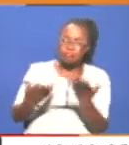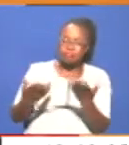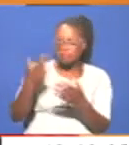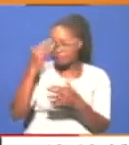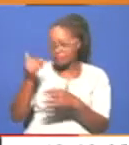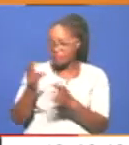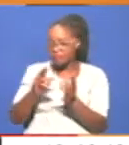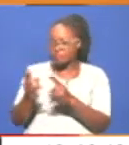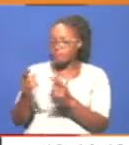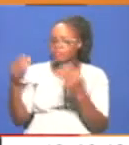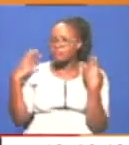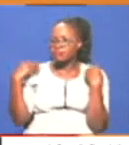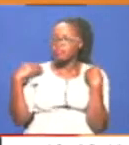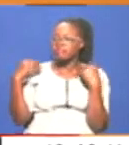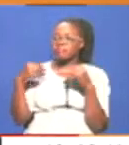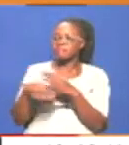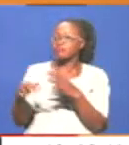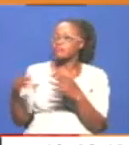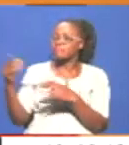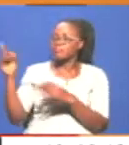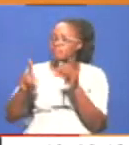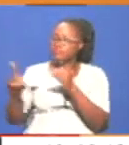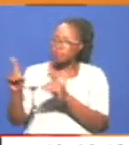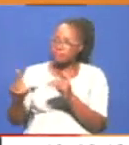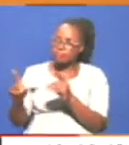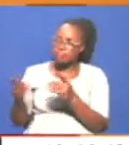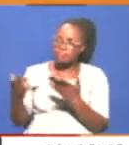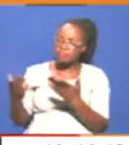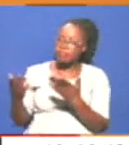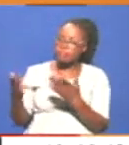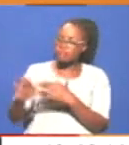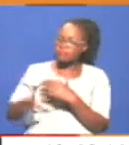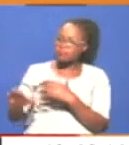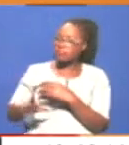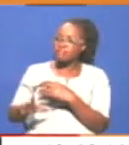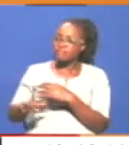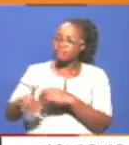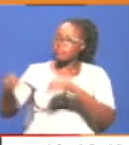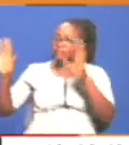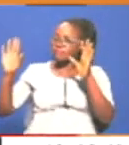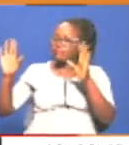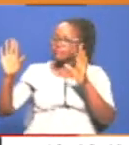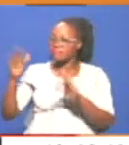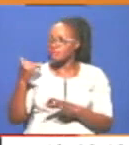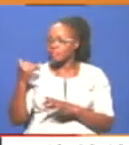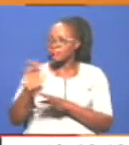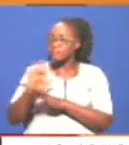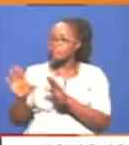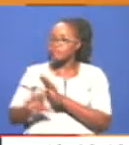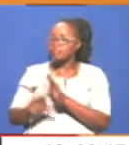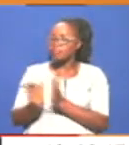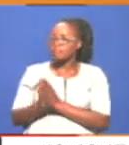game, when you go into a hall, there's playing area, you have to surrender your phones and everything else, and you are